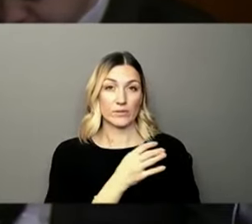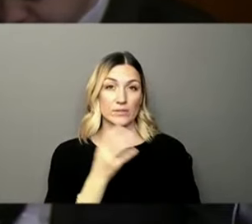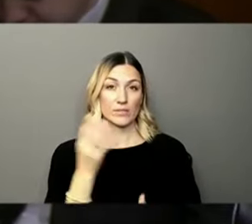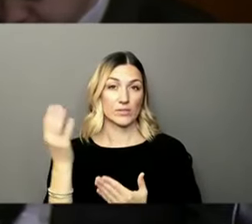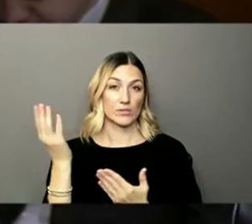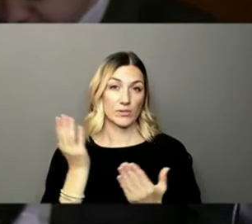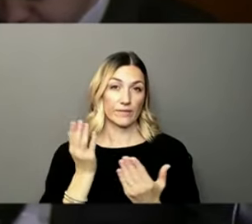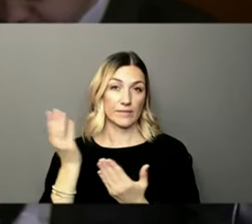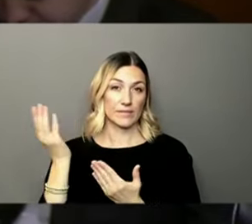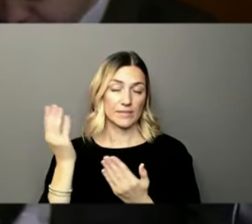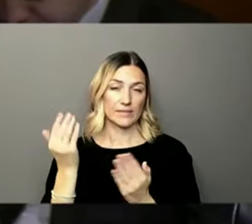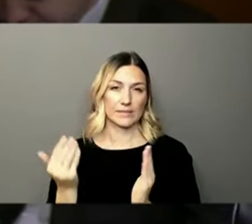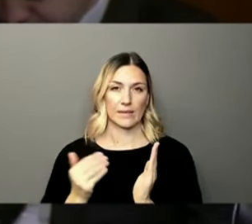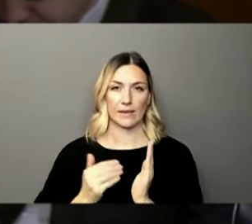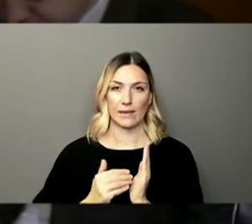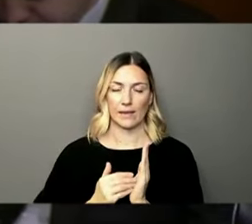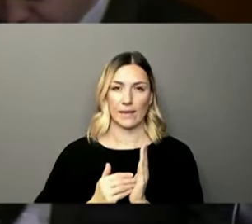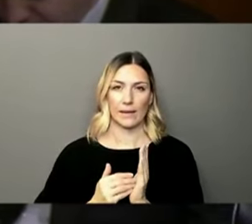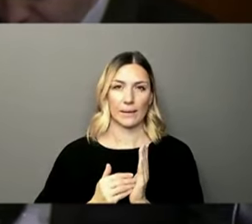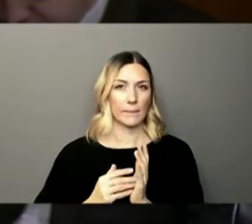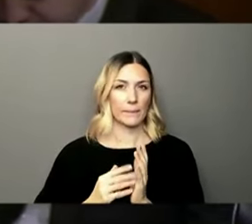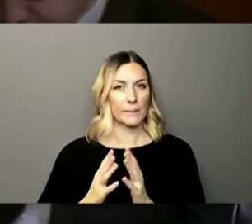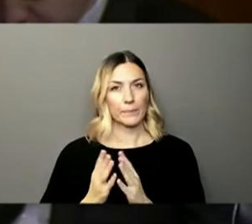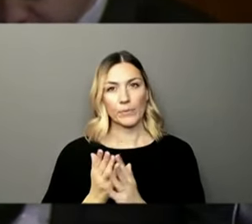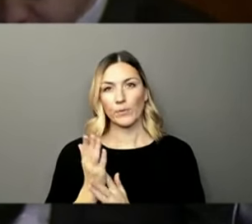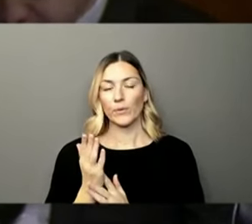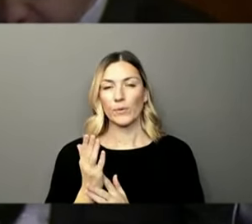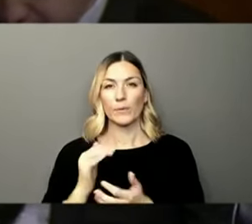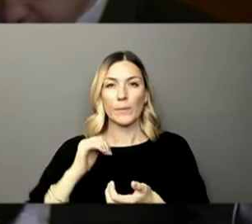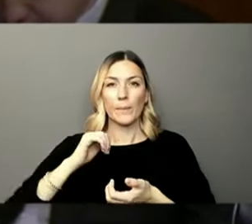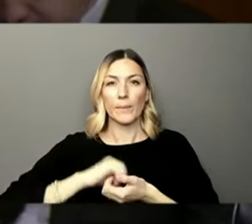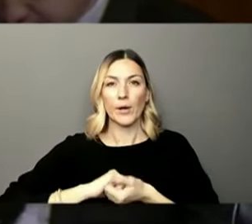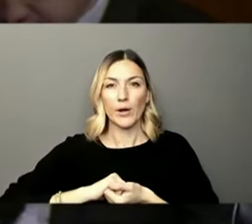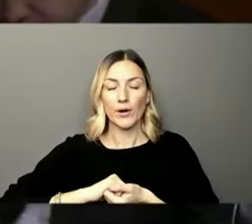services, again, through partnerships,